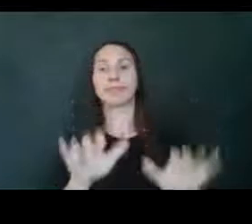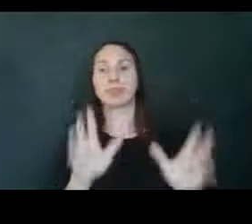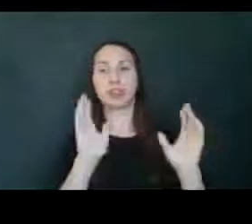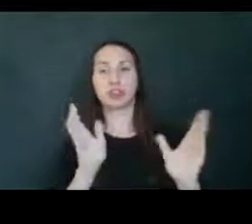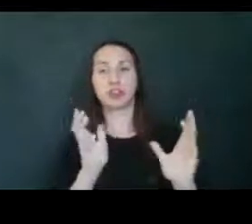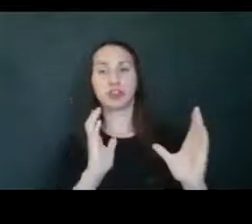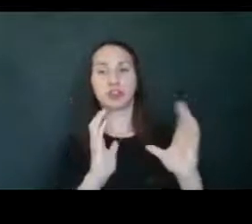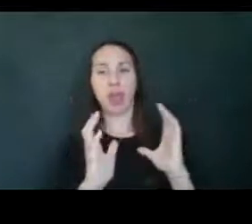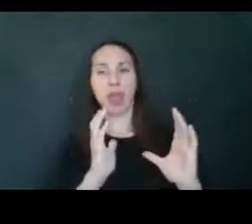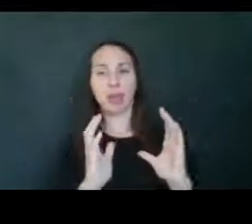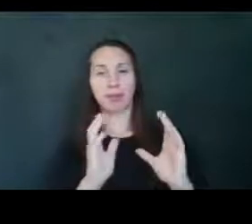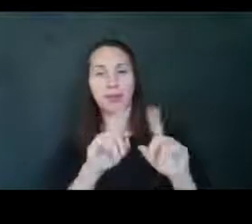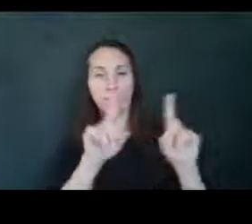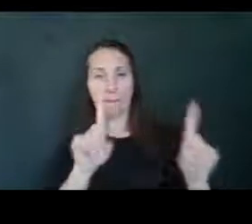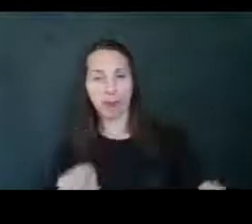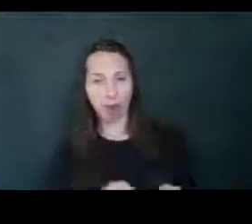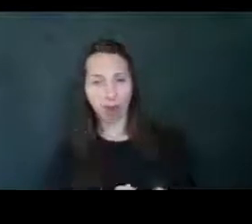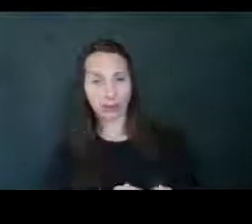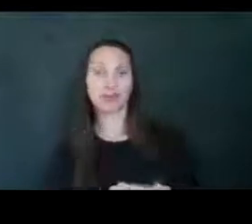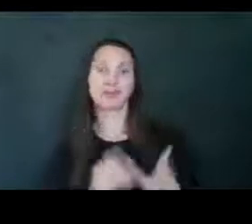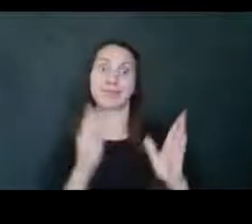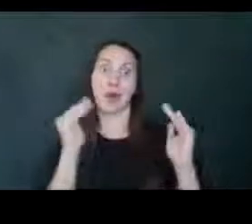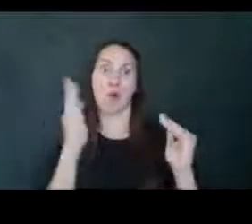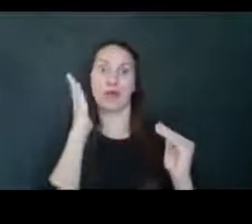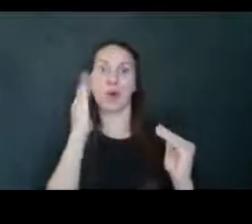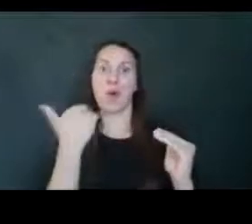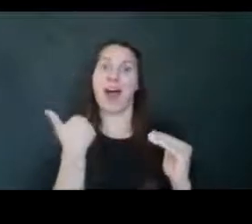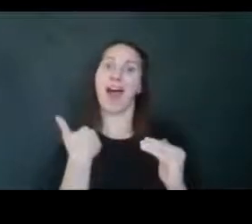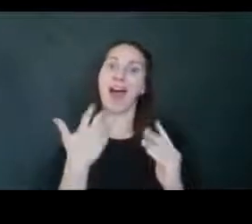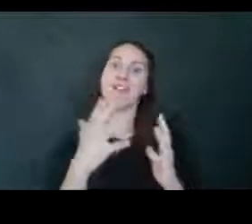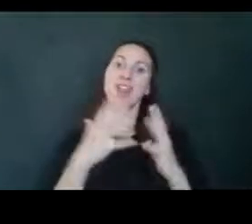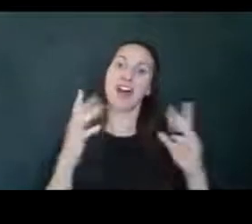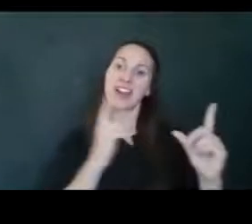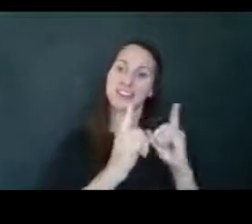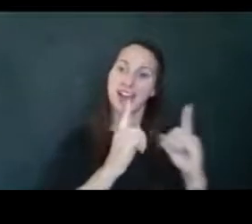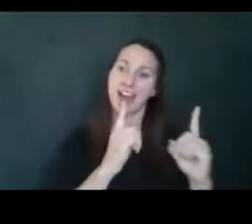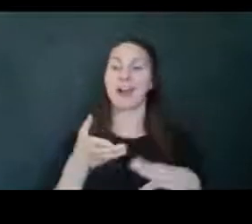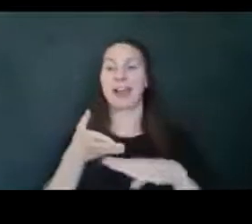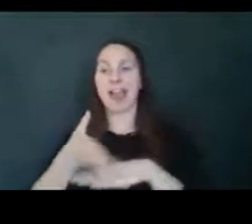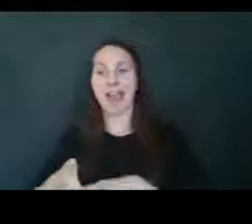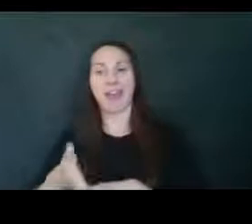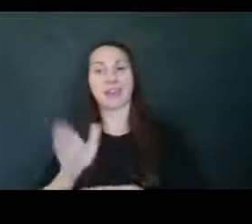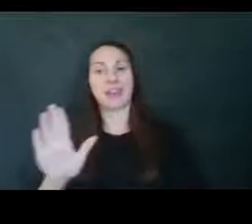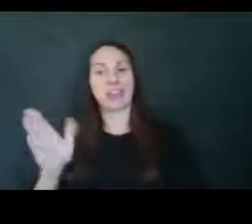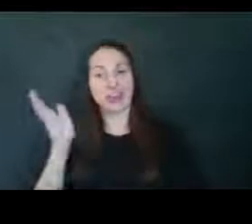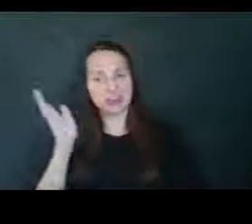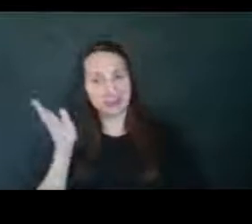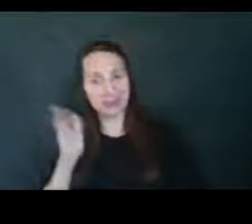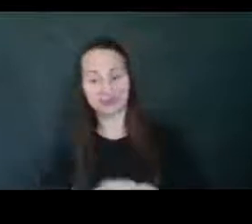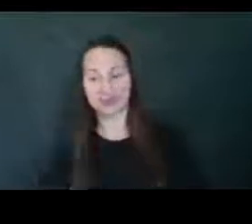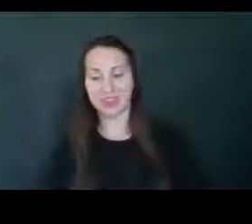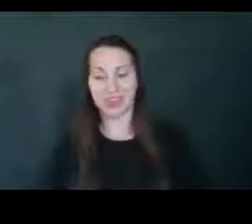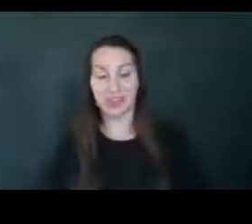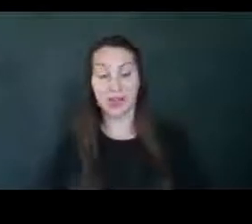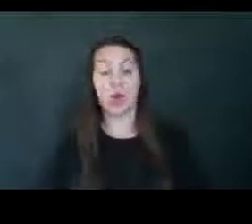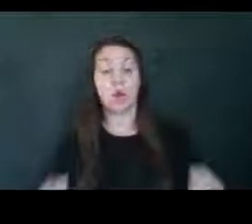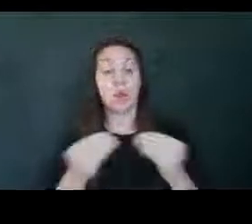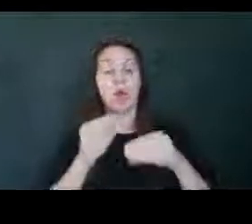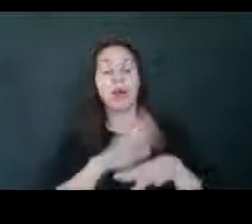our robust dialogue following the two panelists' presentations. More than 50%